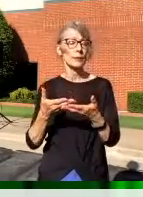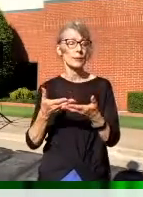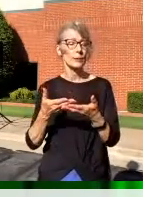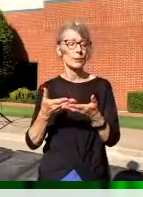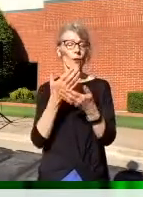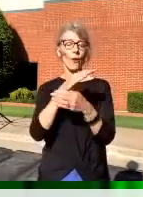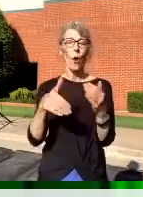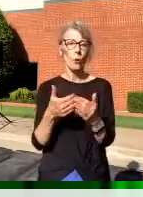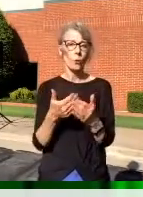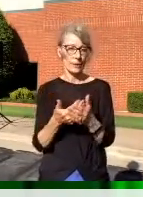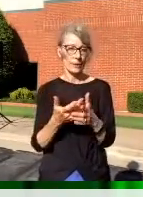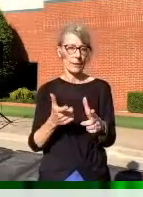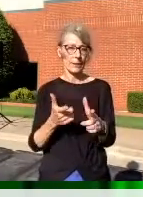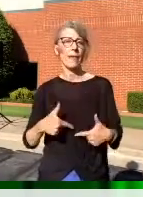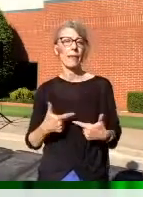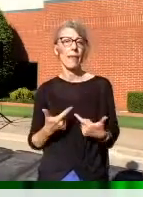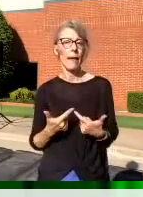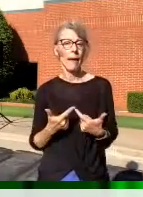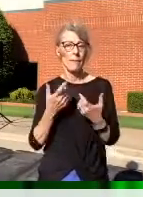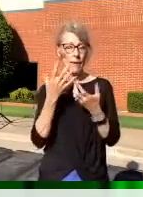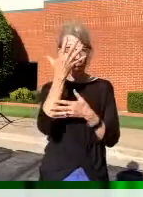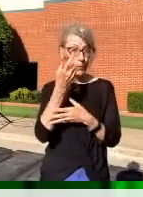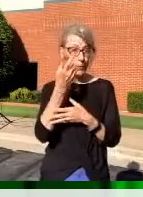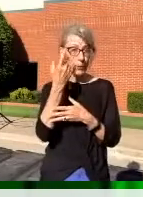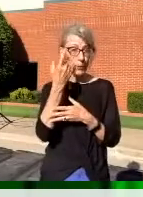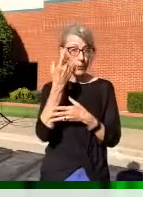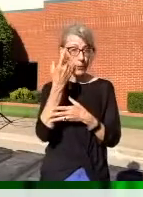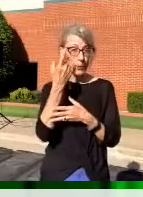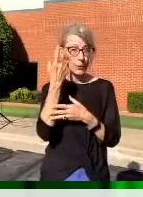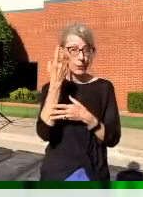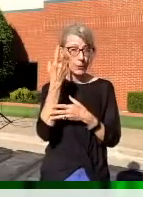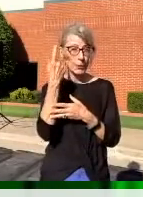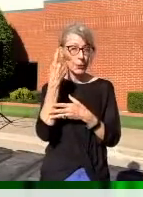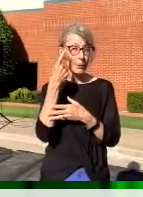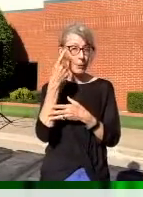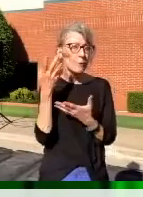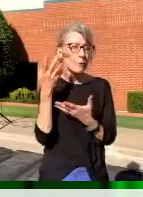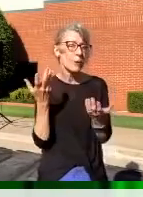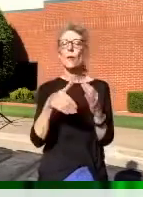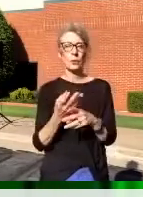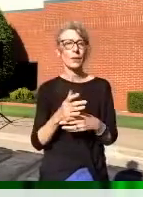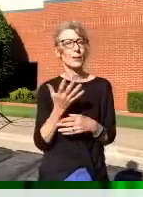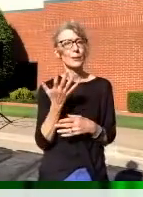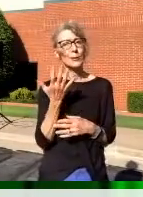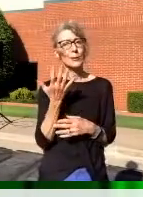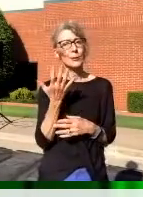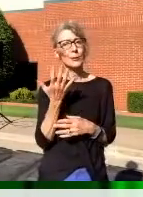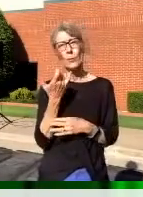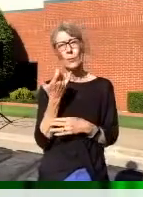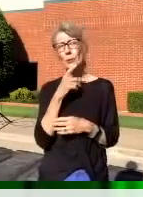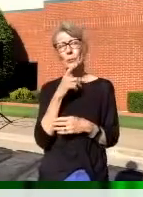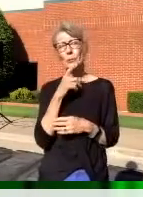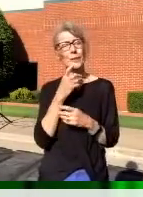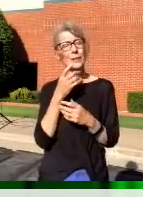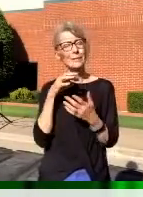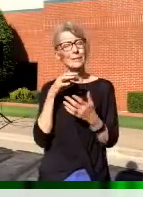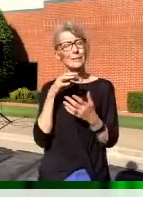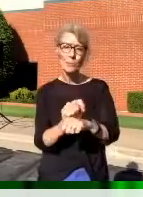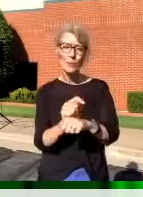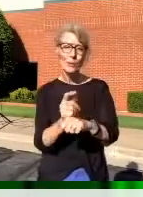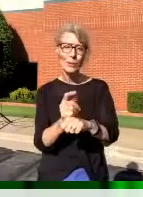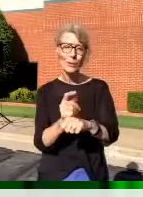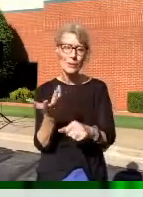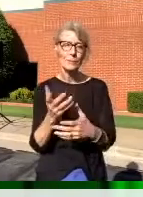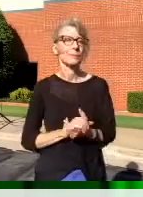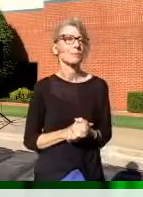world. Now, for our purposes, why are we going to all this big Bible study about the temple? Here's why I went through all that background to say